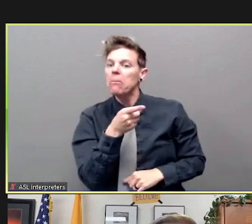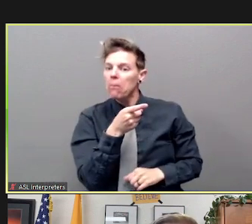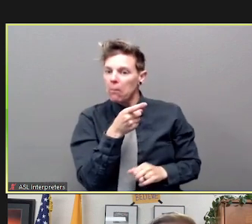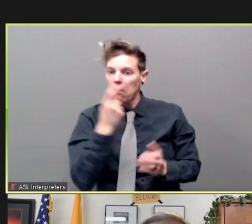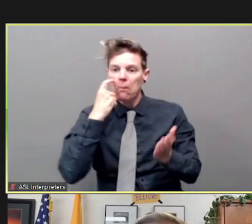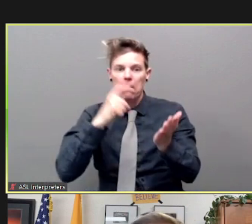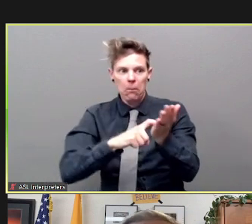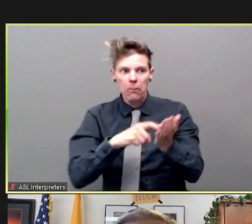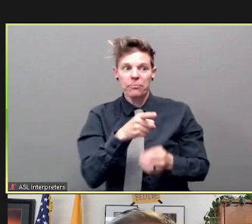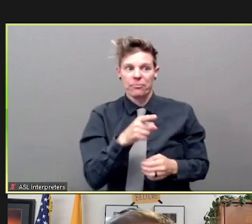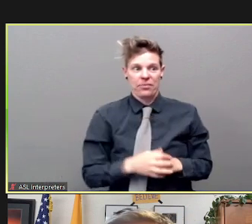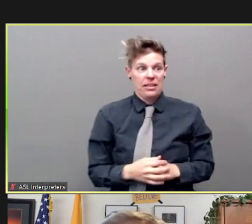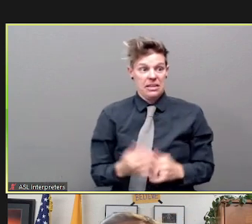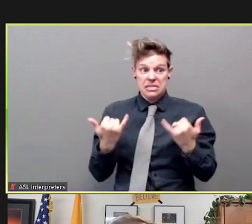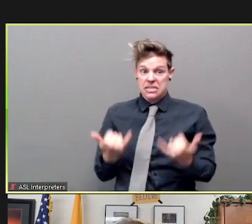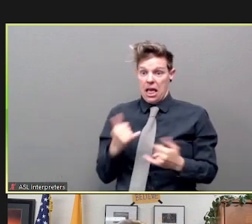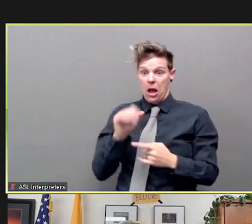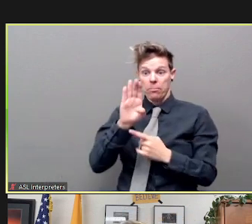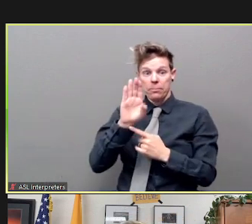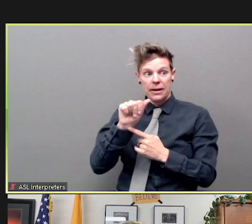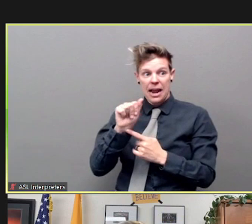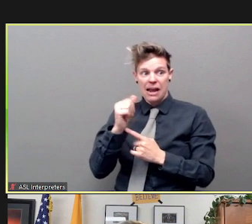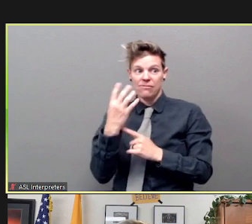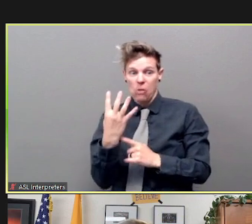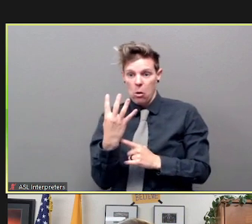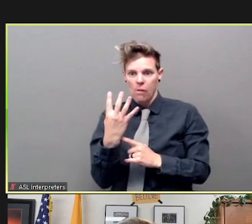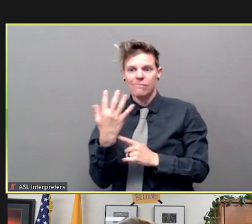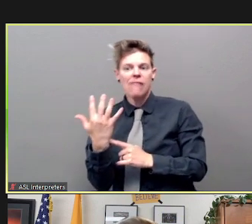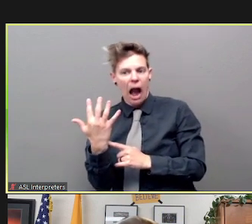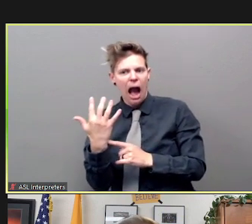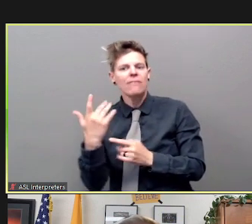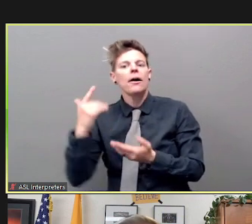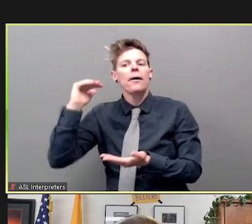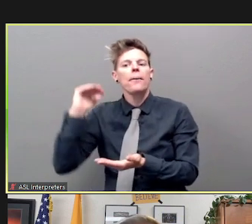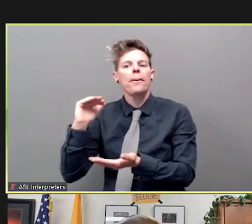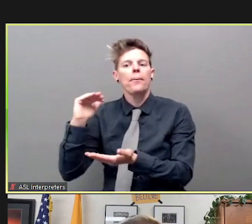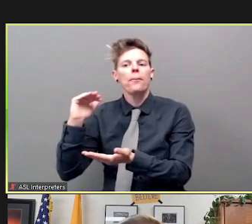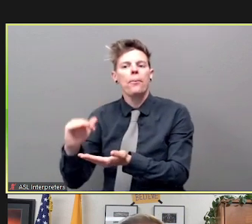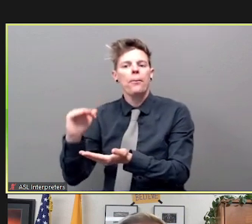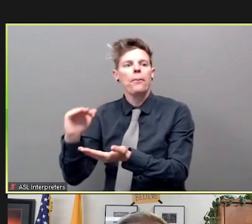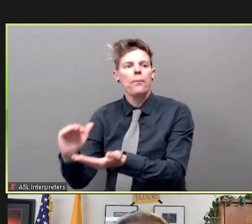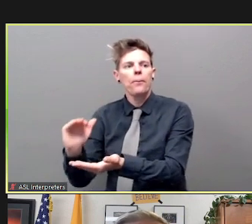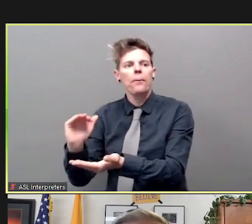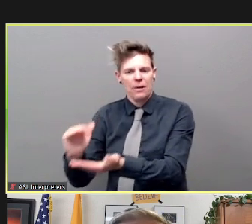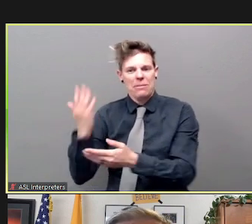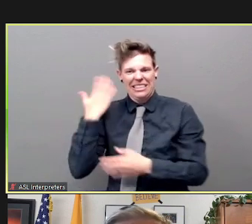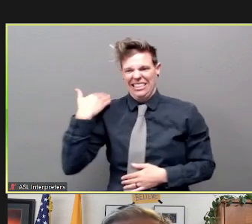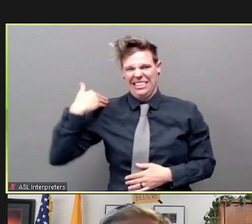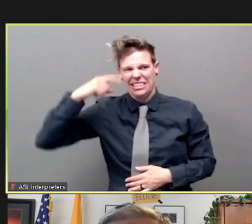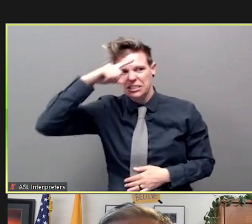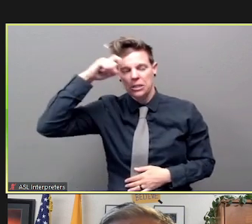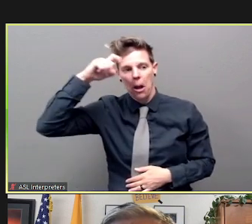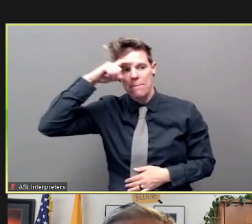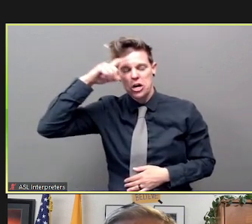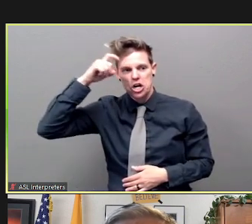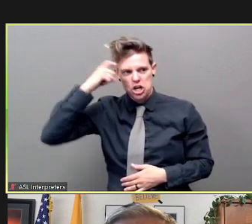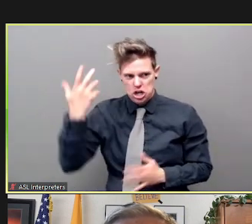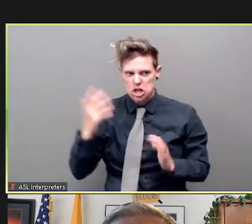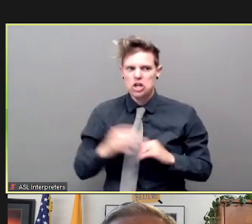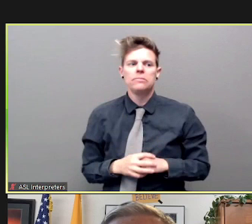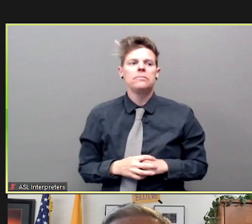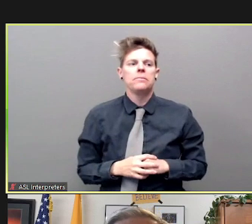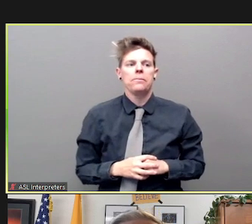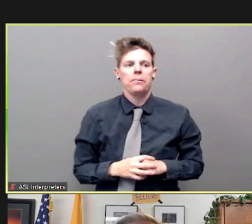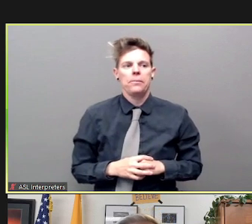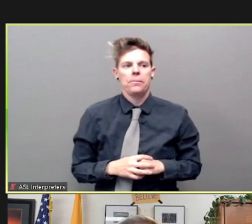of the BA4-5 set of variants that we had all summer. And Brianna's labeled this because I struggle with colors, but you